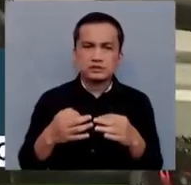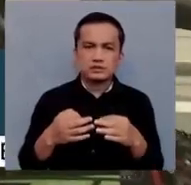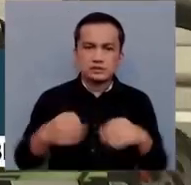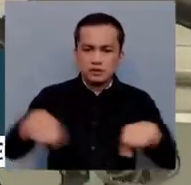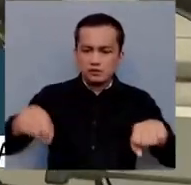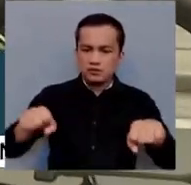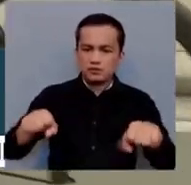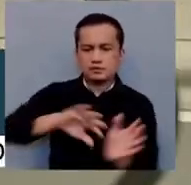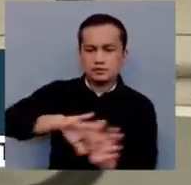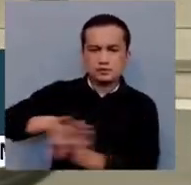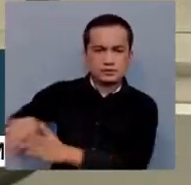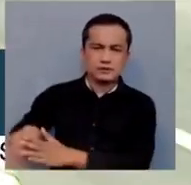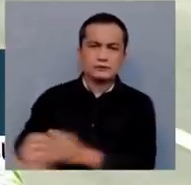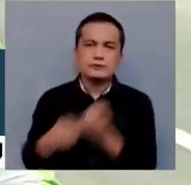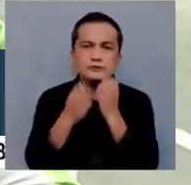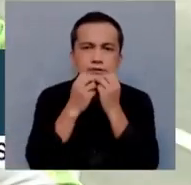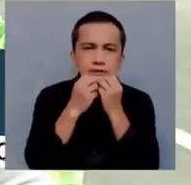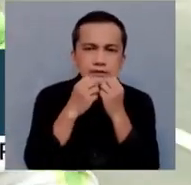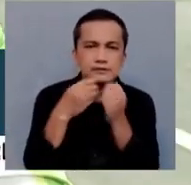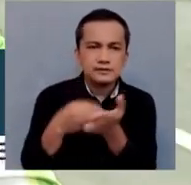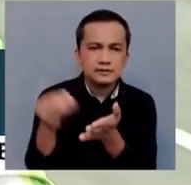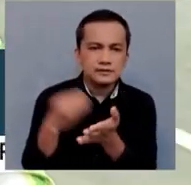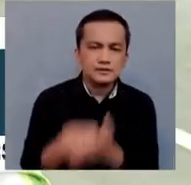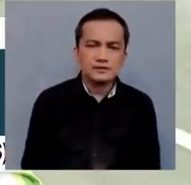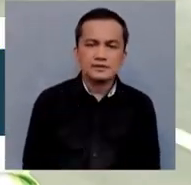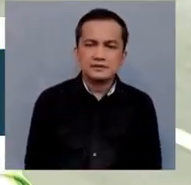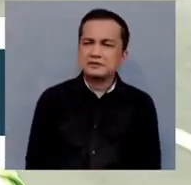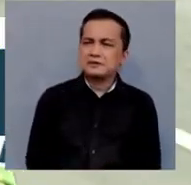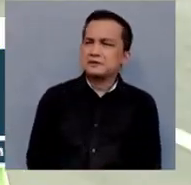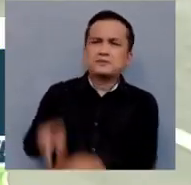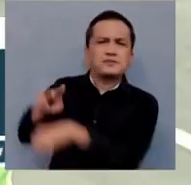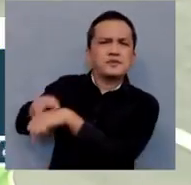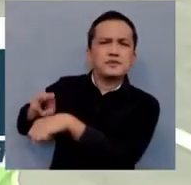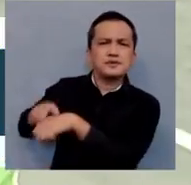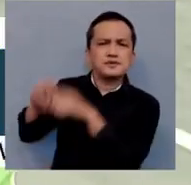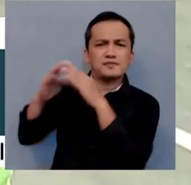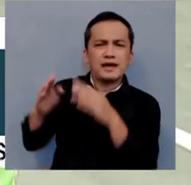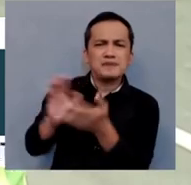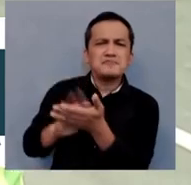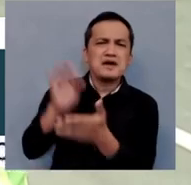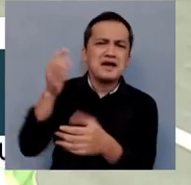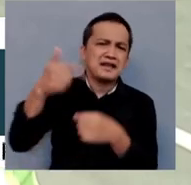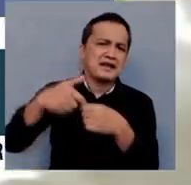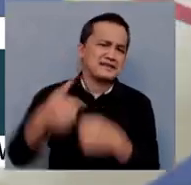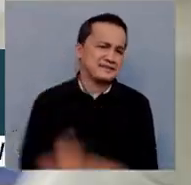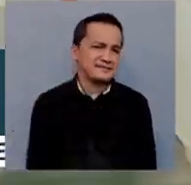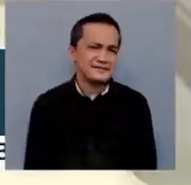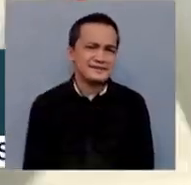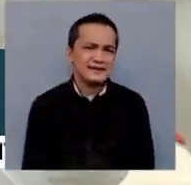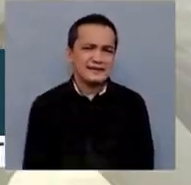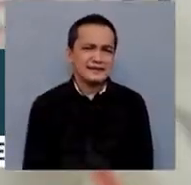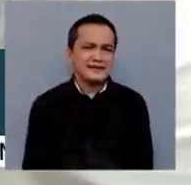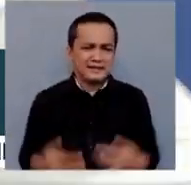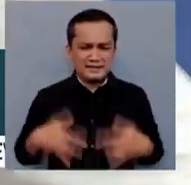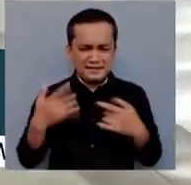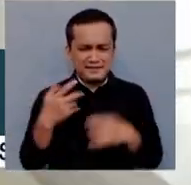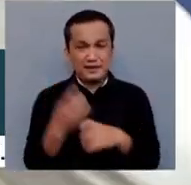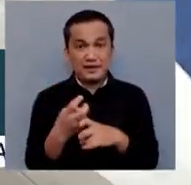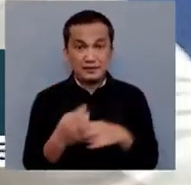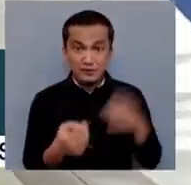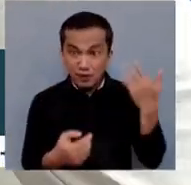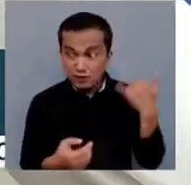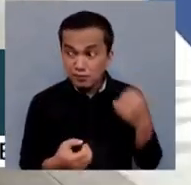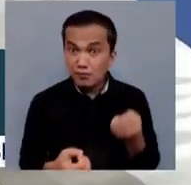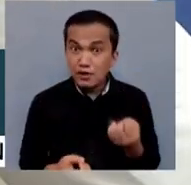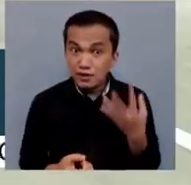to minimize expenses. Tambay muna sa bahay kasi mahal yung gasolina ngayon eh. Mahirap yung buhay. Noong dati kasi magkano lang yun,